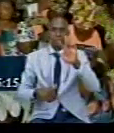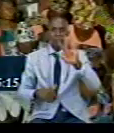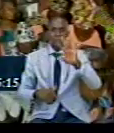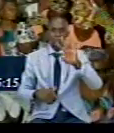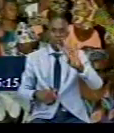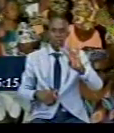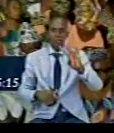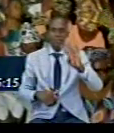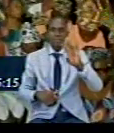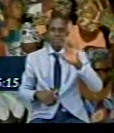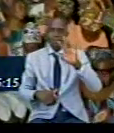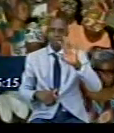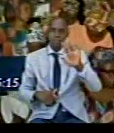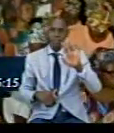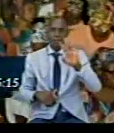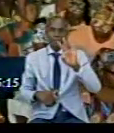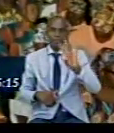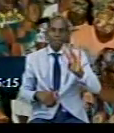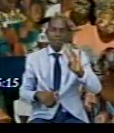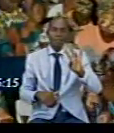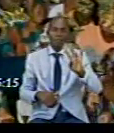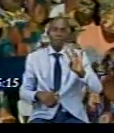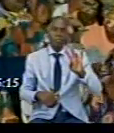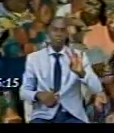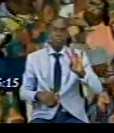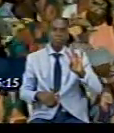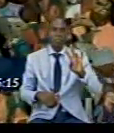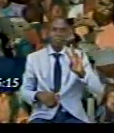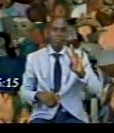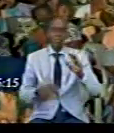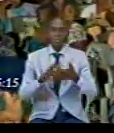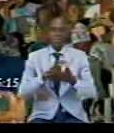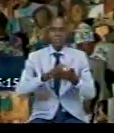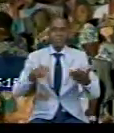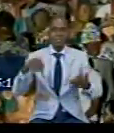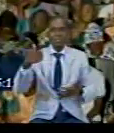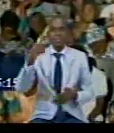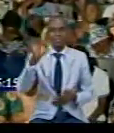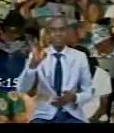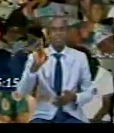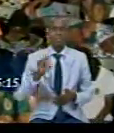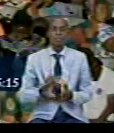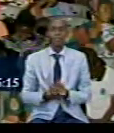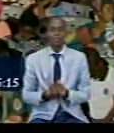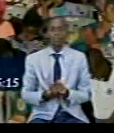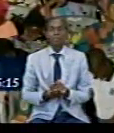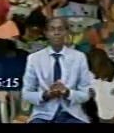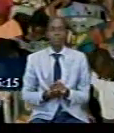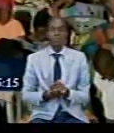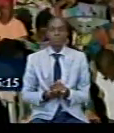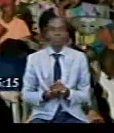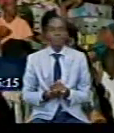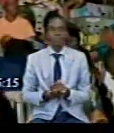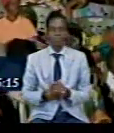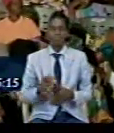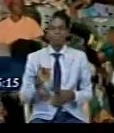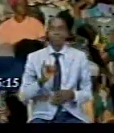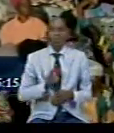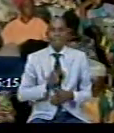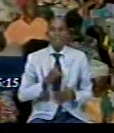chapter 57, verse 18. I have